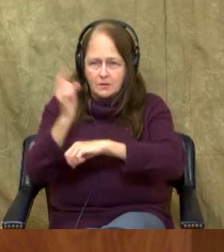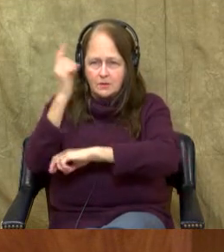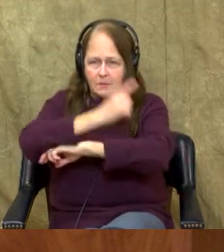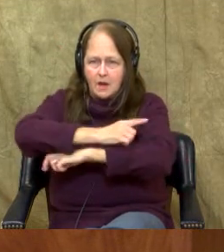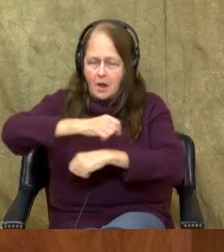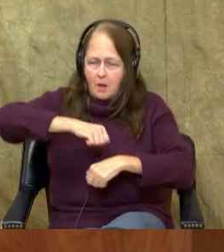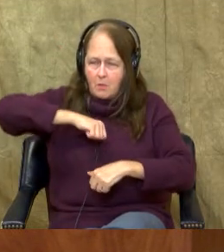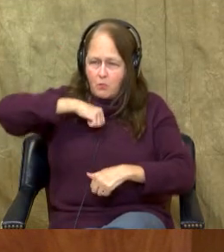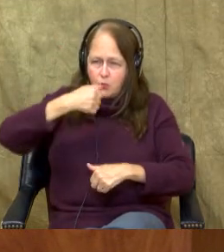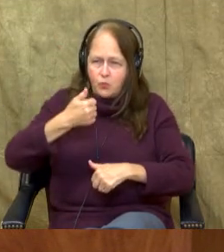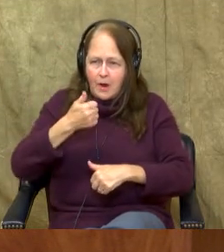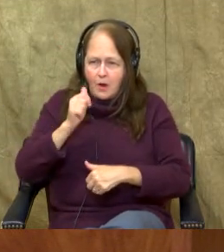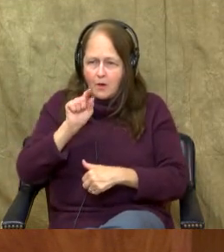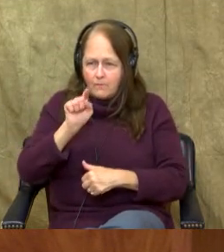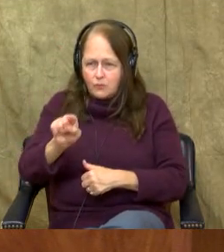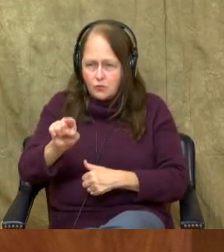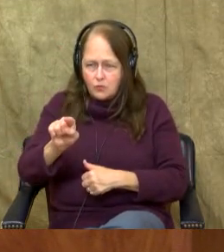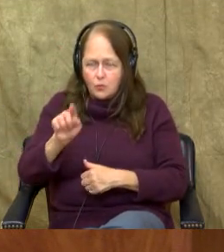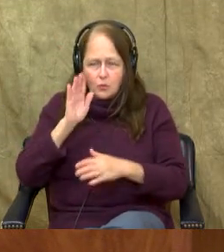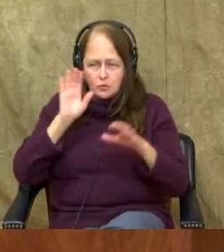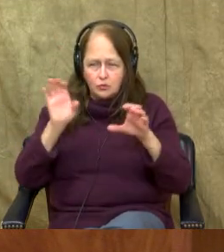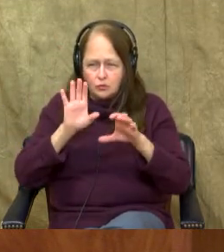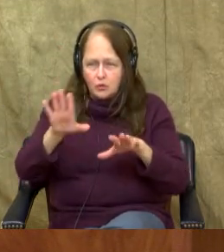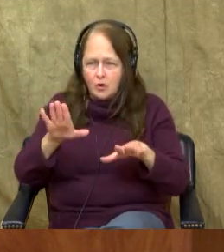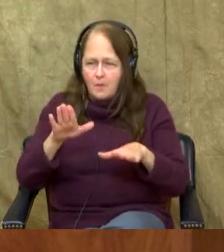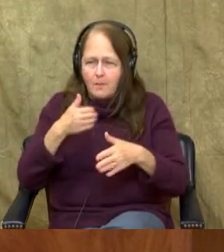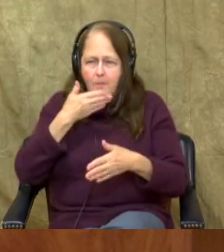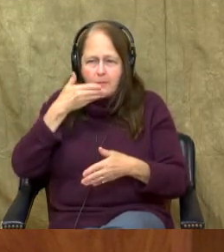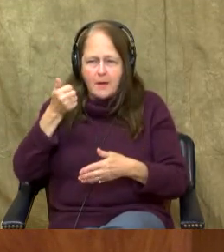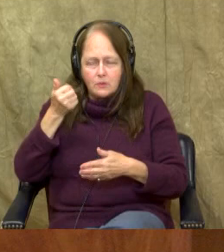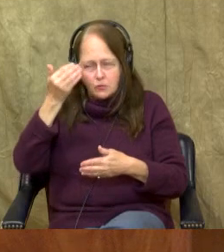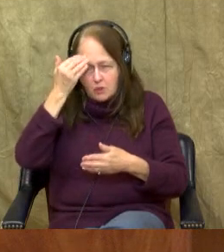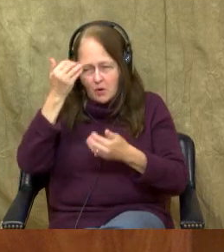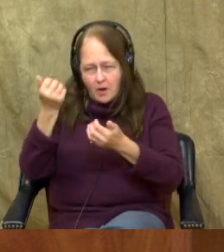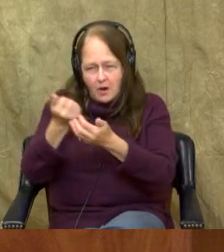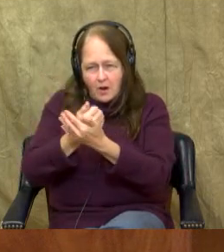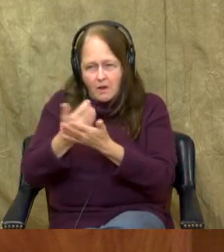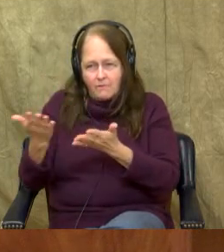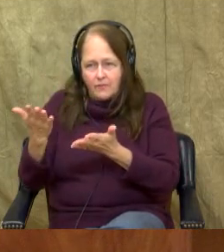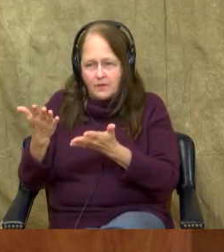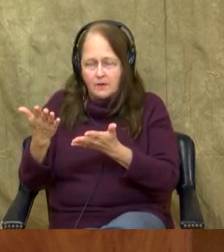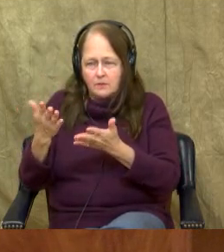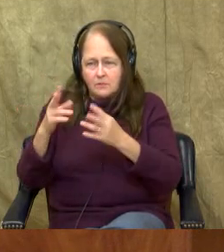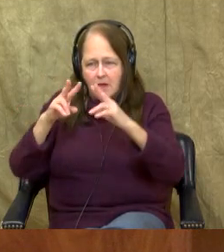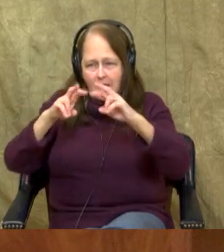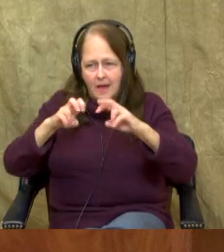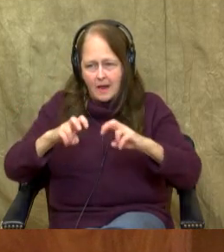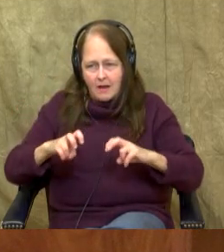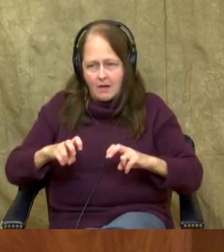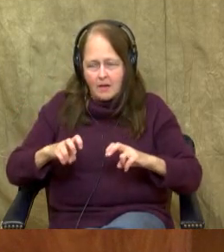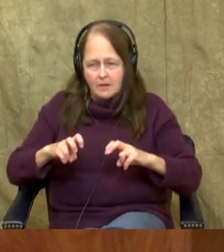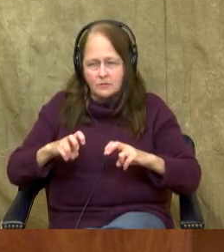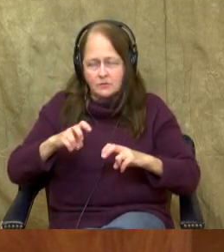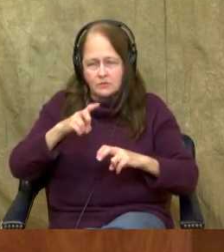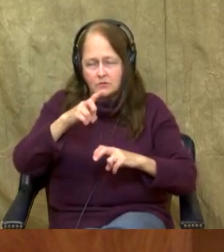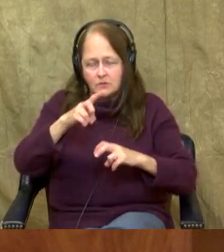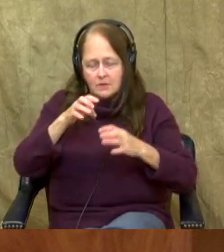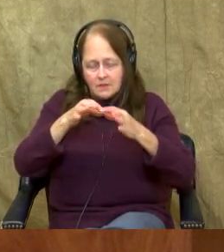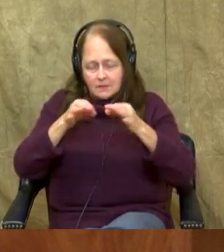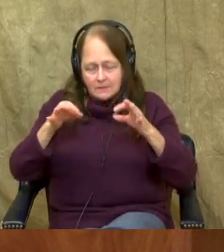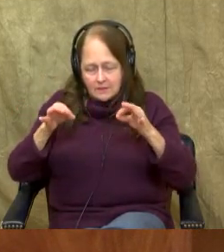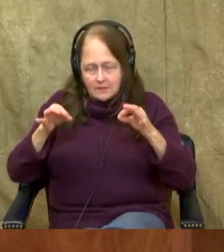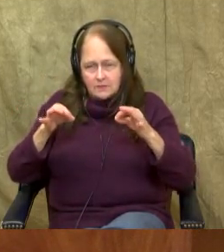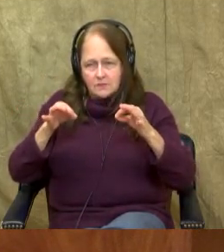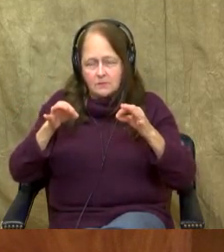of you. I know that you're going to do your best. You know everything about analyzing the text, from sentences